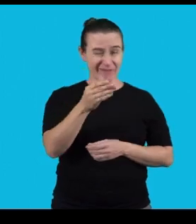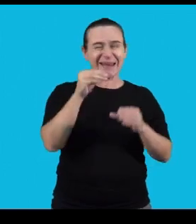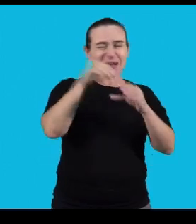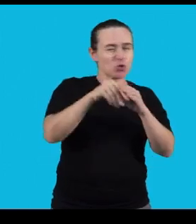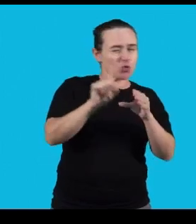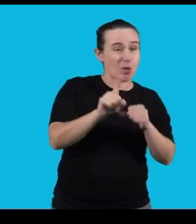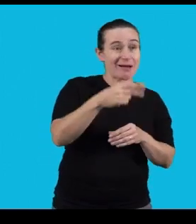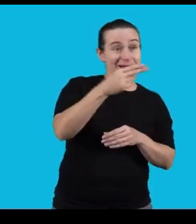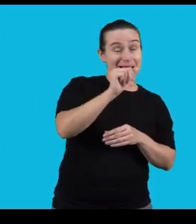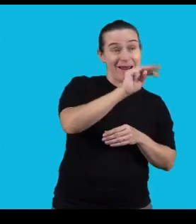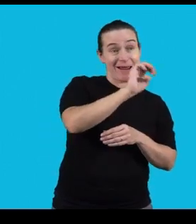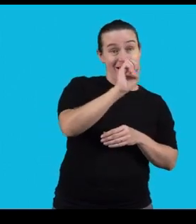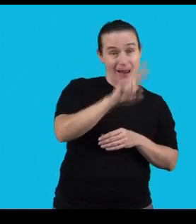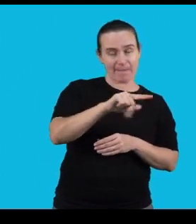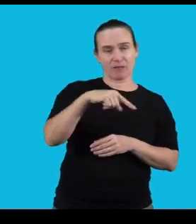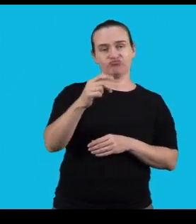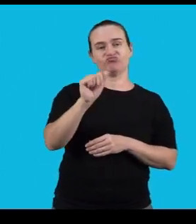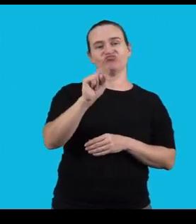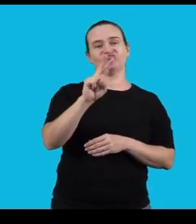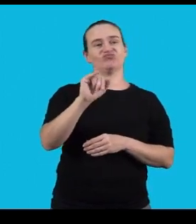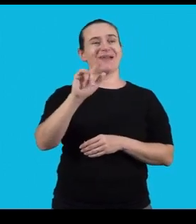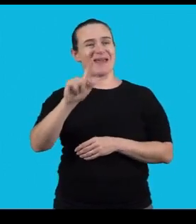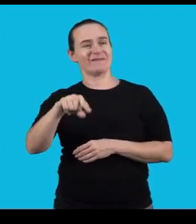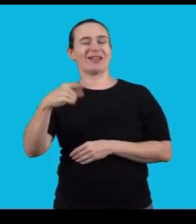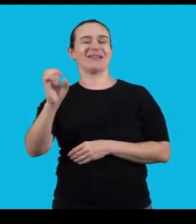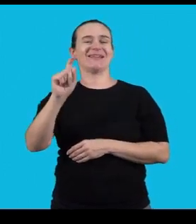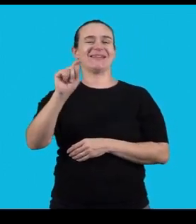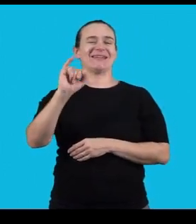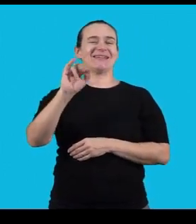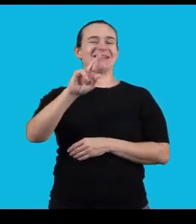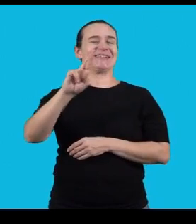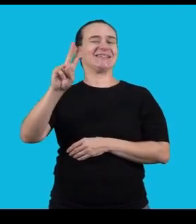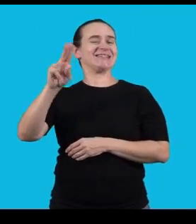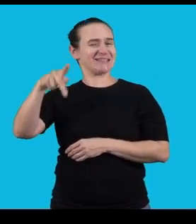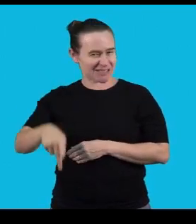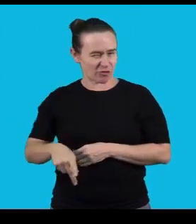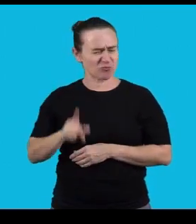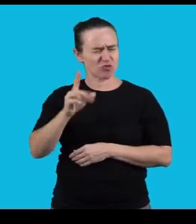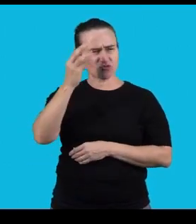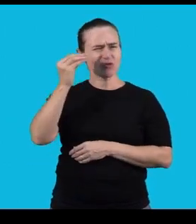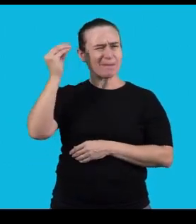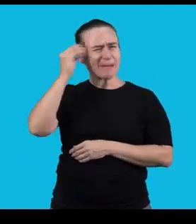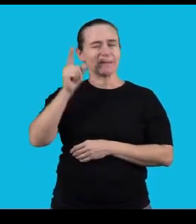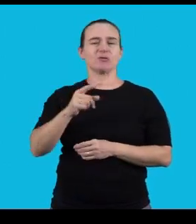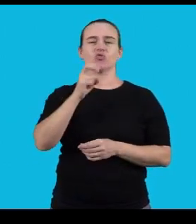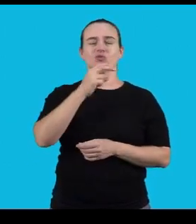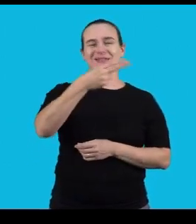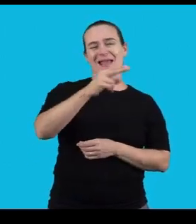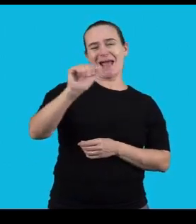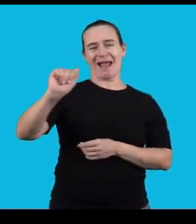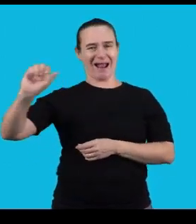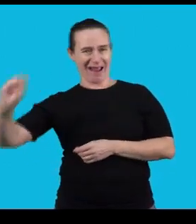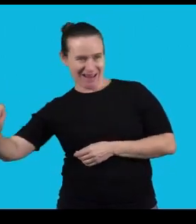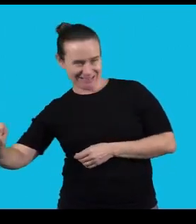hammer, anvil, and stirrup. In order to remember the correct order, you can use has: